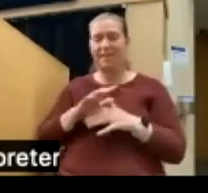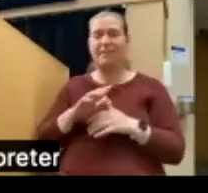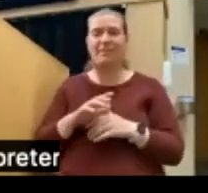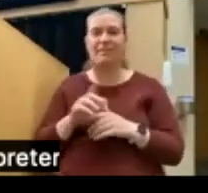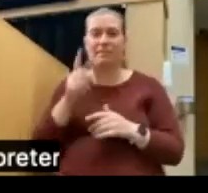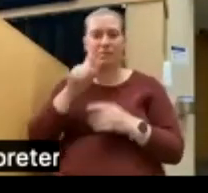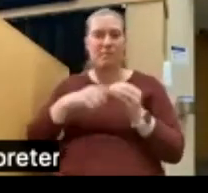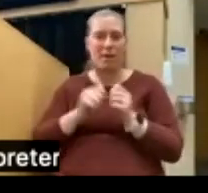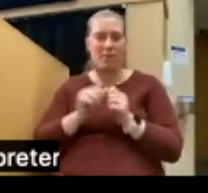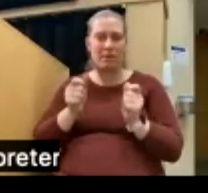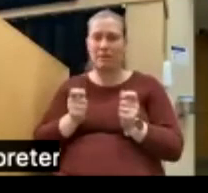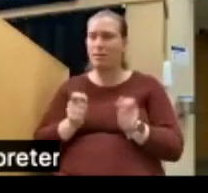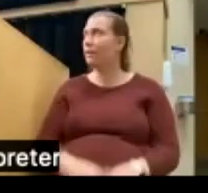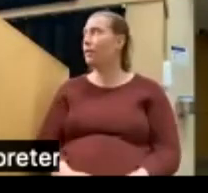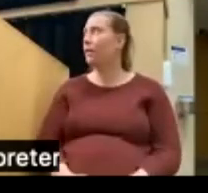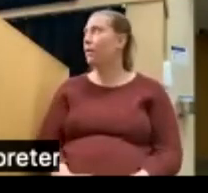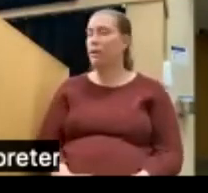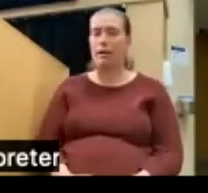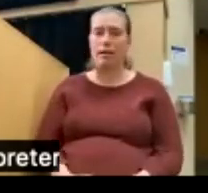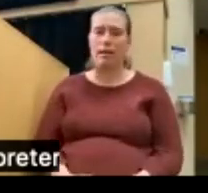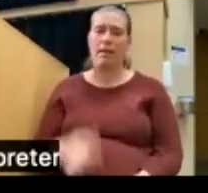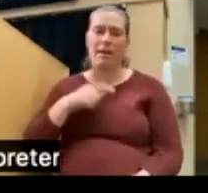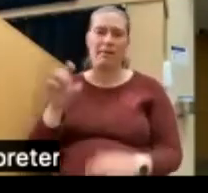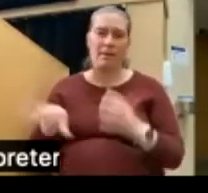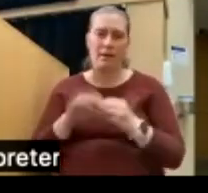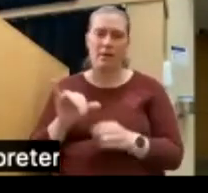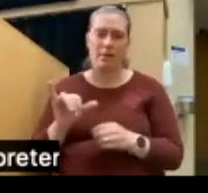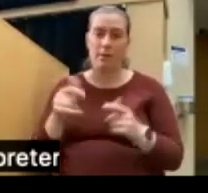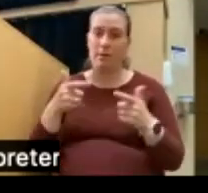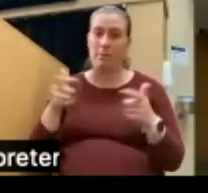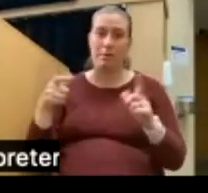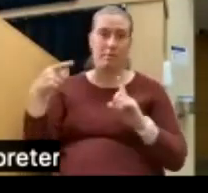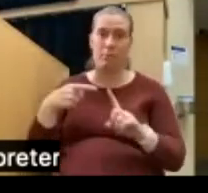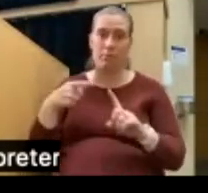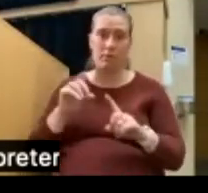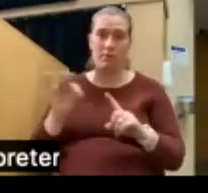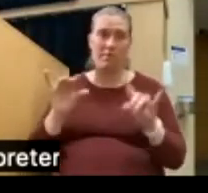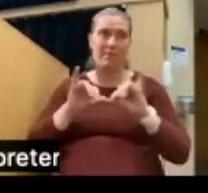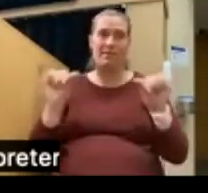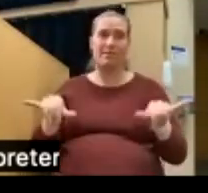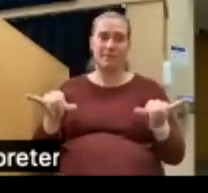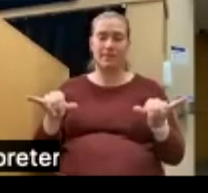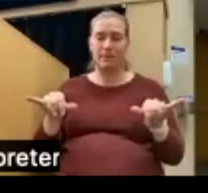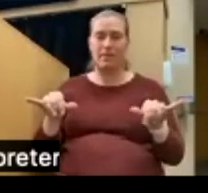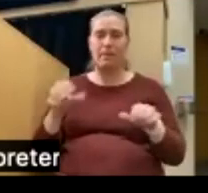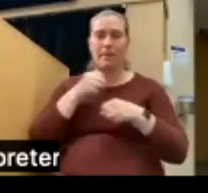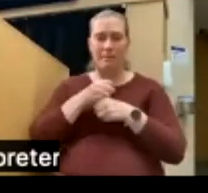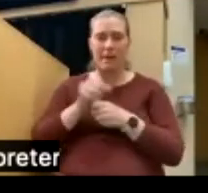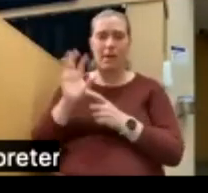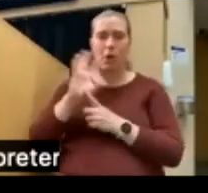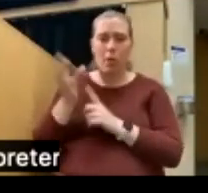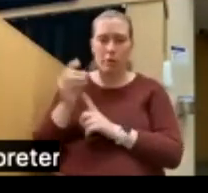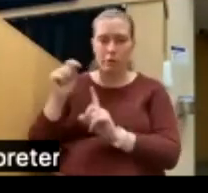I think also, I just have to say this too, a big point of this system is also to make it a culture where